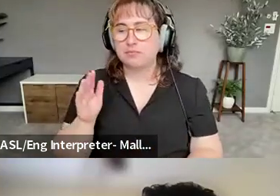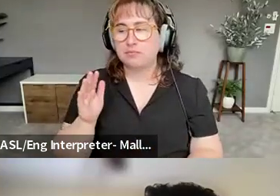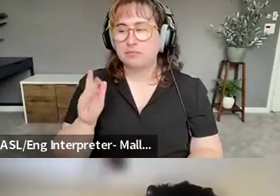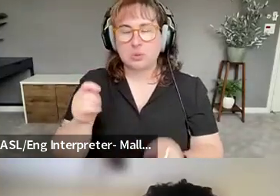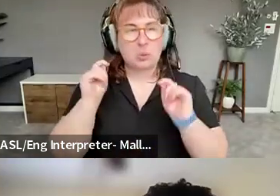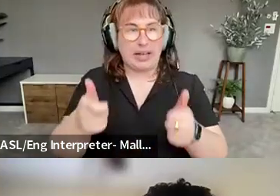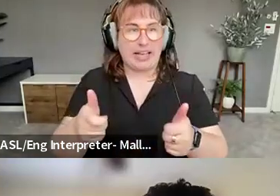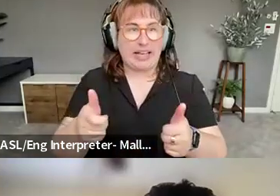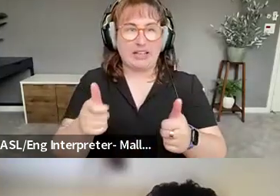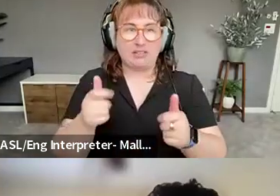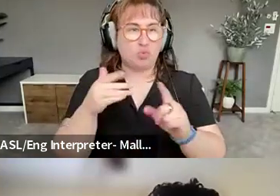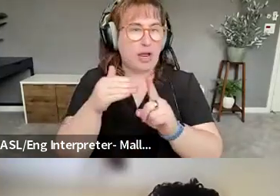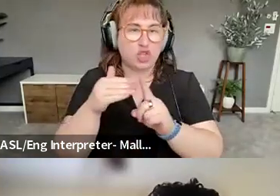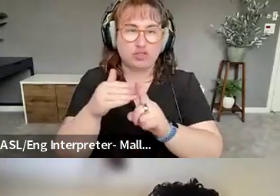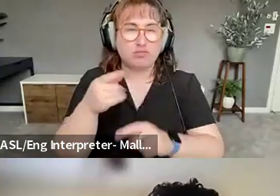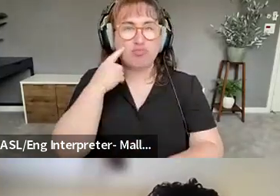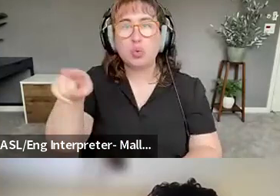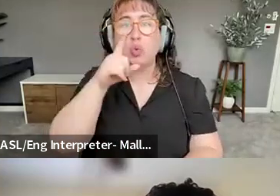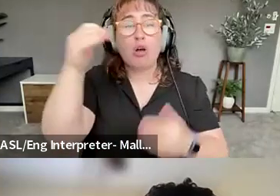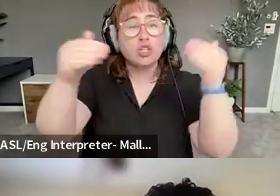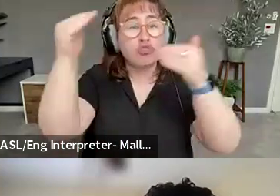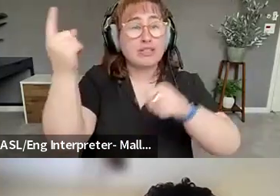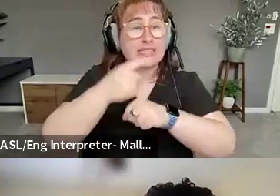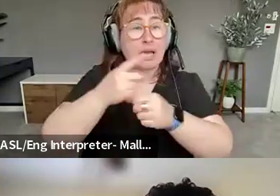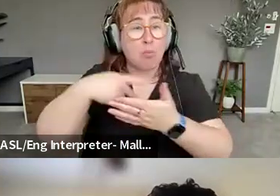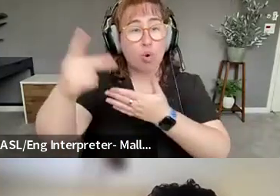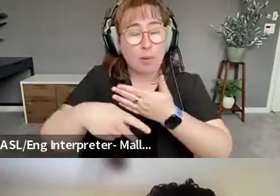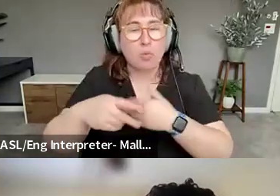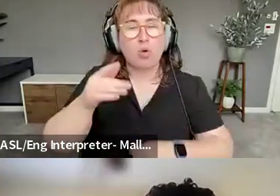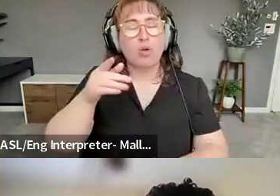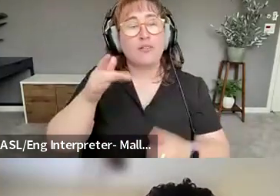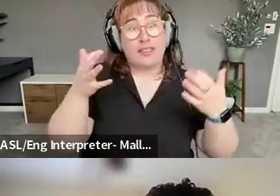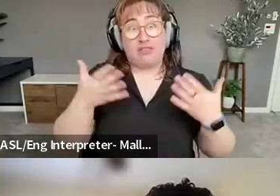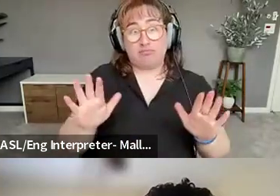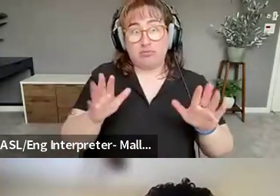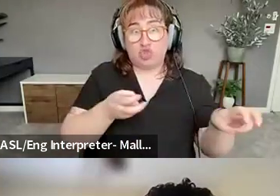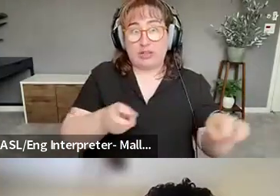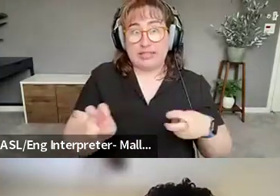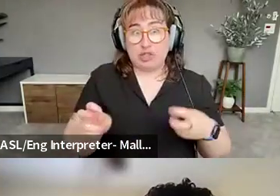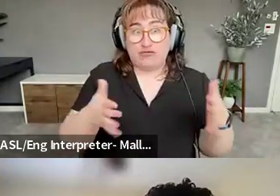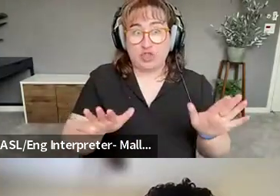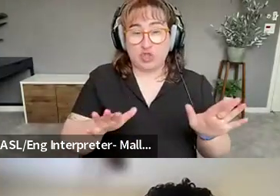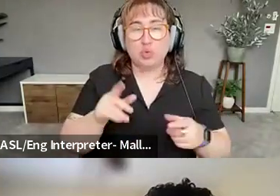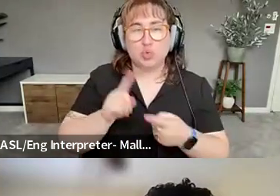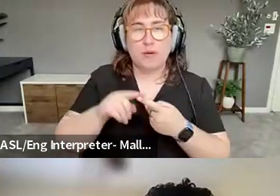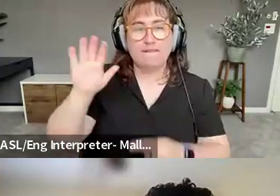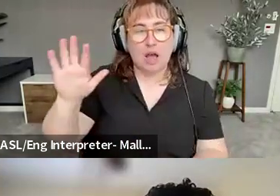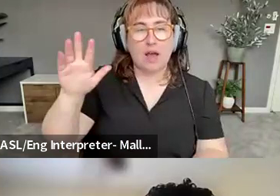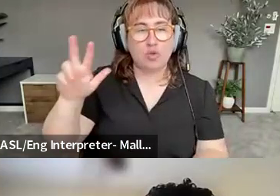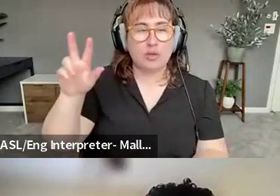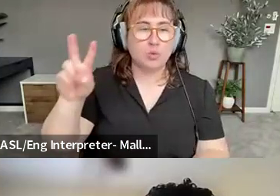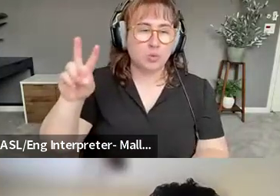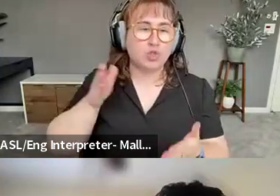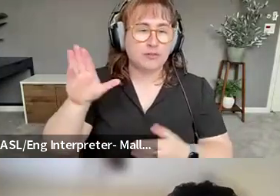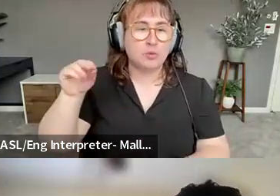friendly reminder for those adult day programs that have transitioned to the 532 service